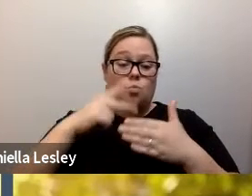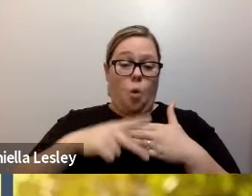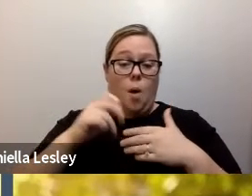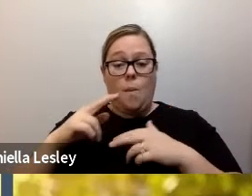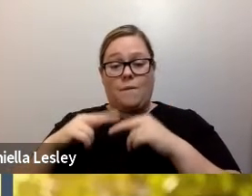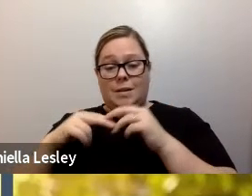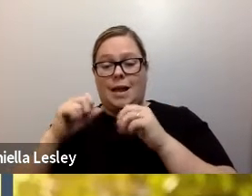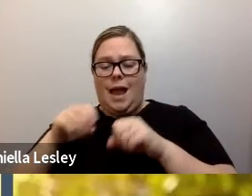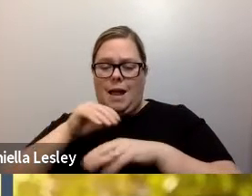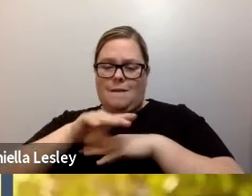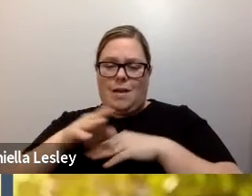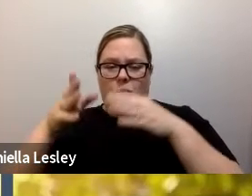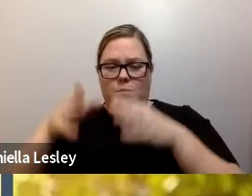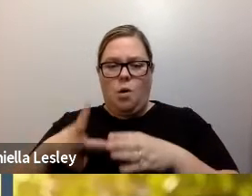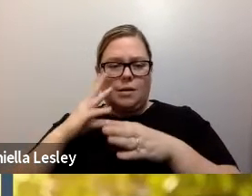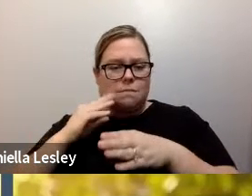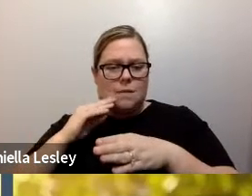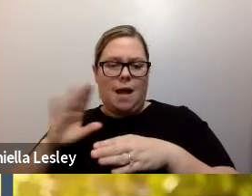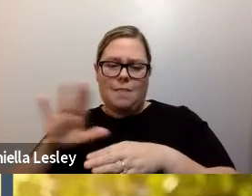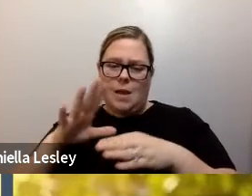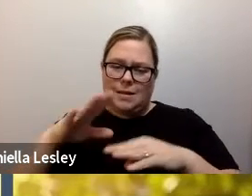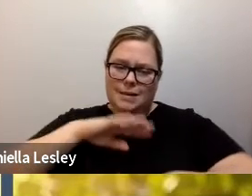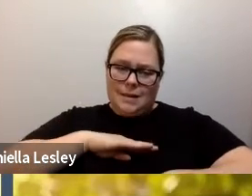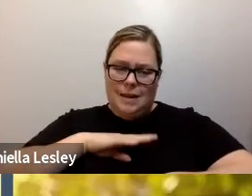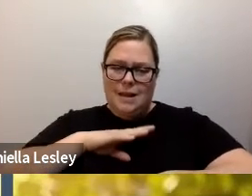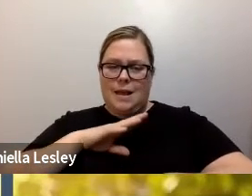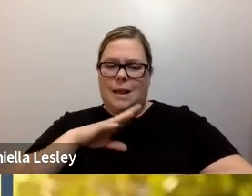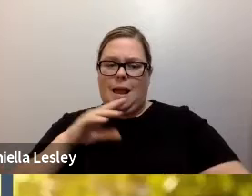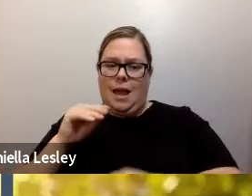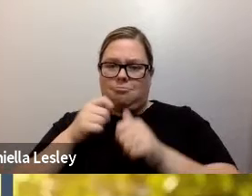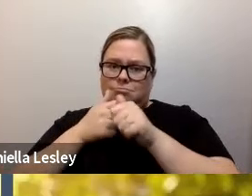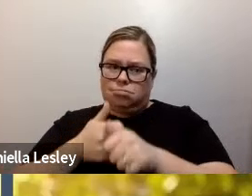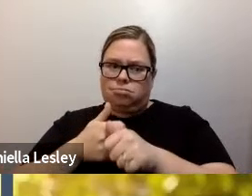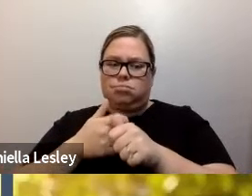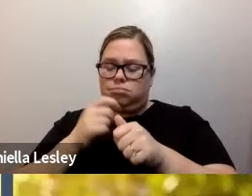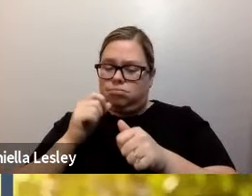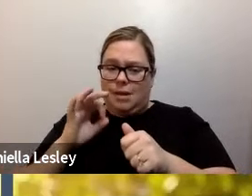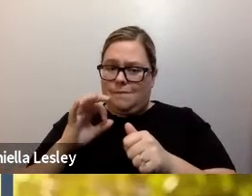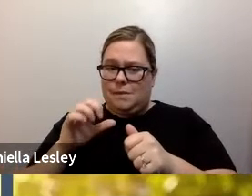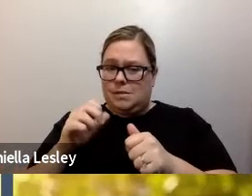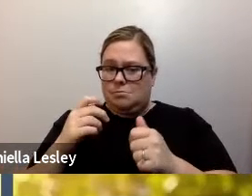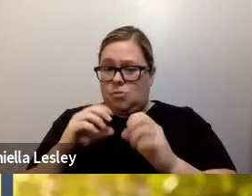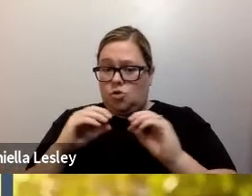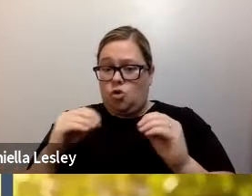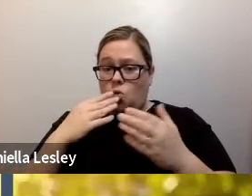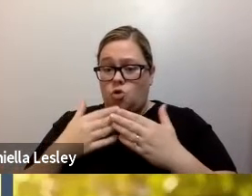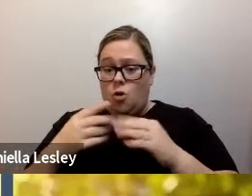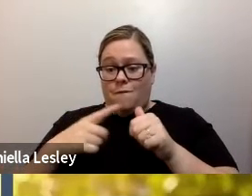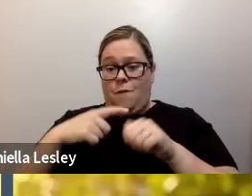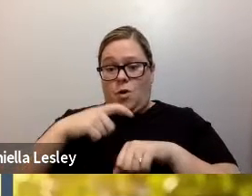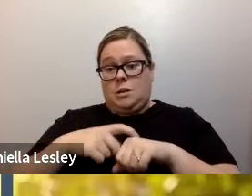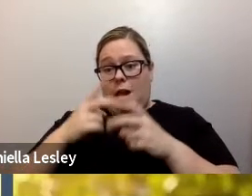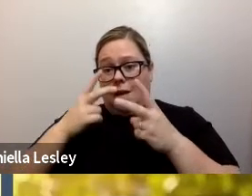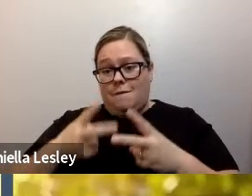affect an individual's experience, their satisfaction, and their adherence. If they don't have a good first time visit,